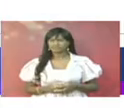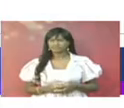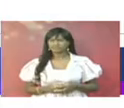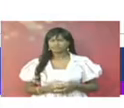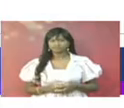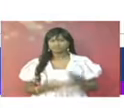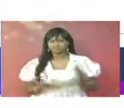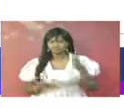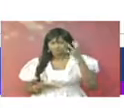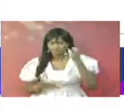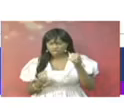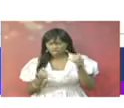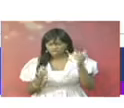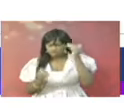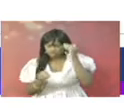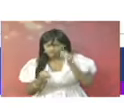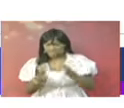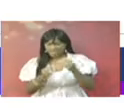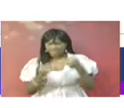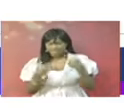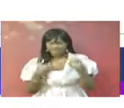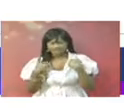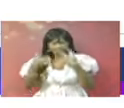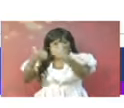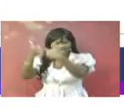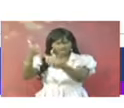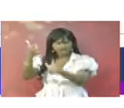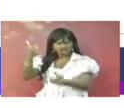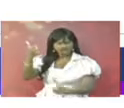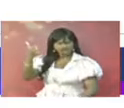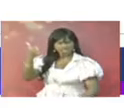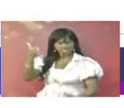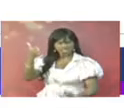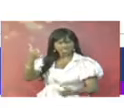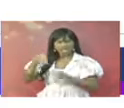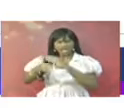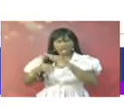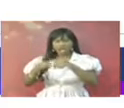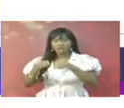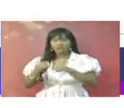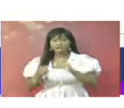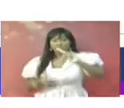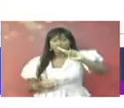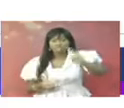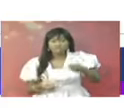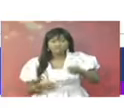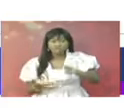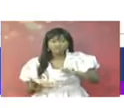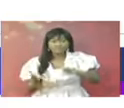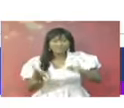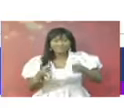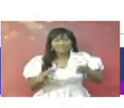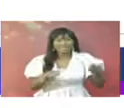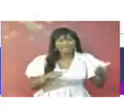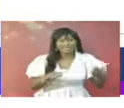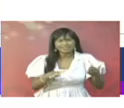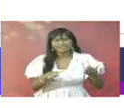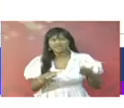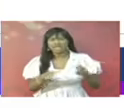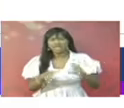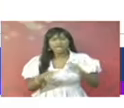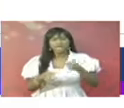be a formal listing of all the details of the 1,000 deaths, the background, such as the demographics,